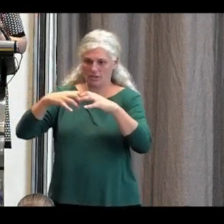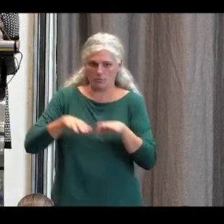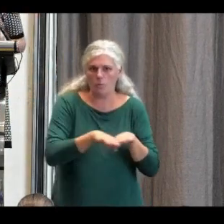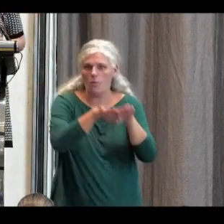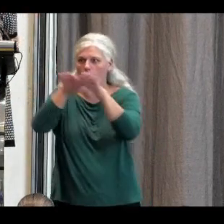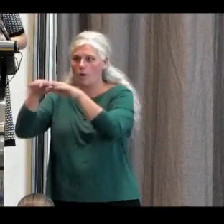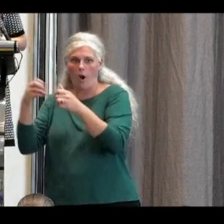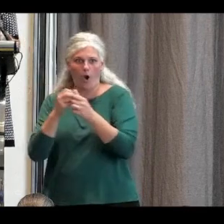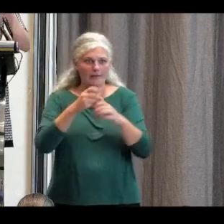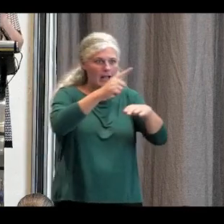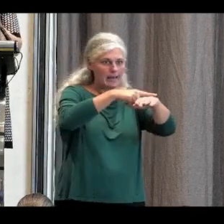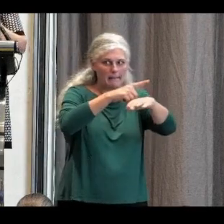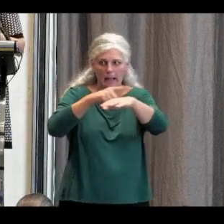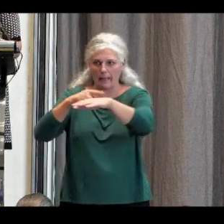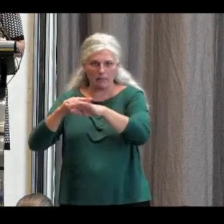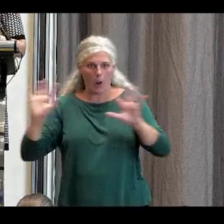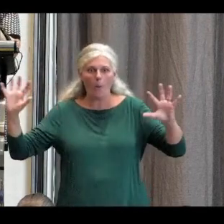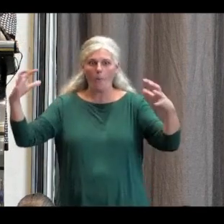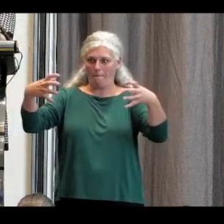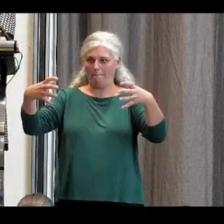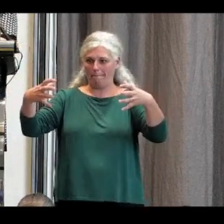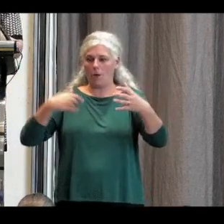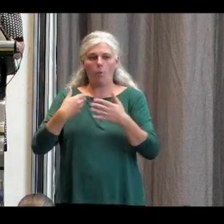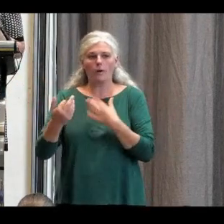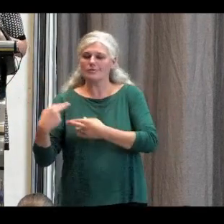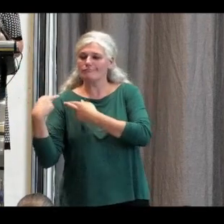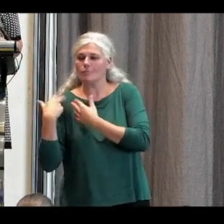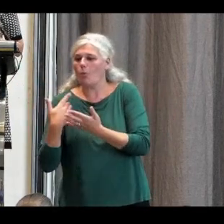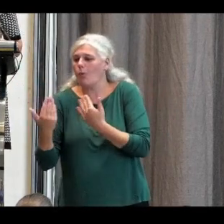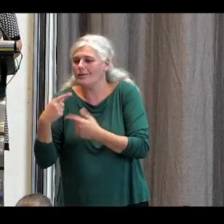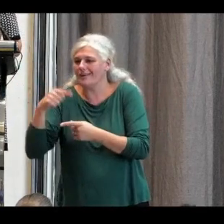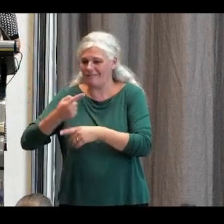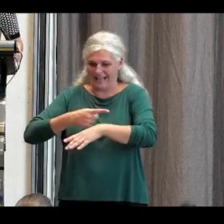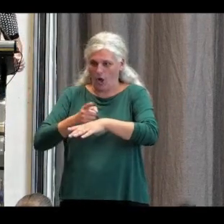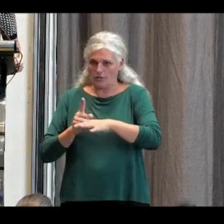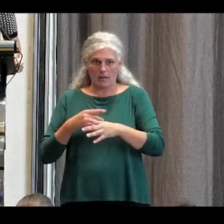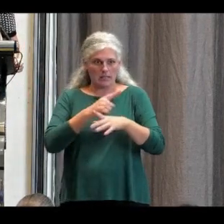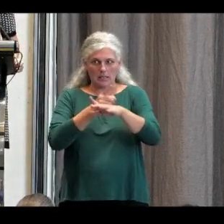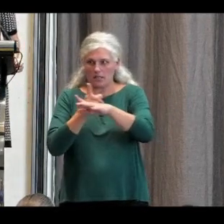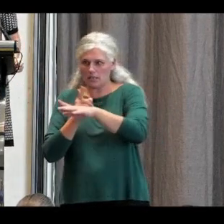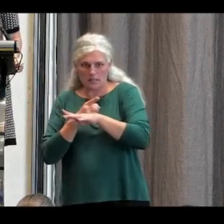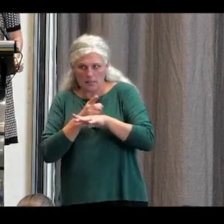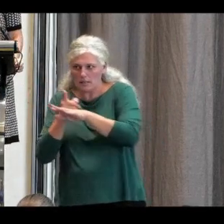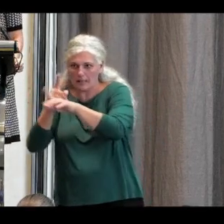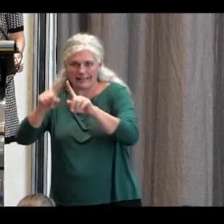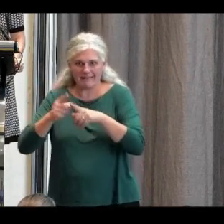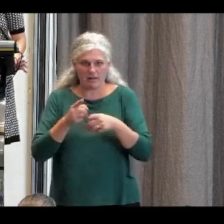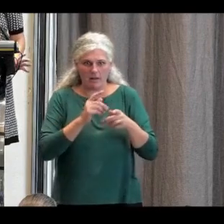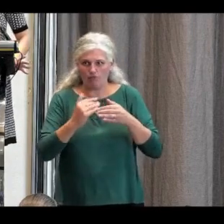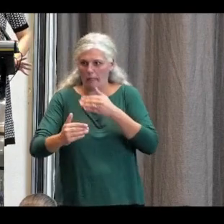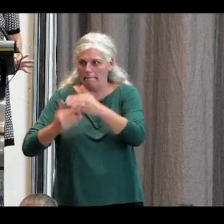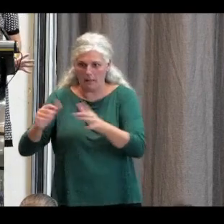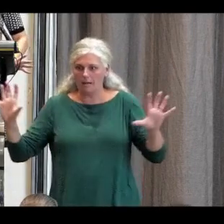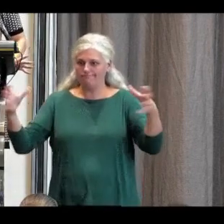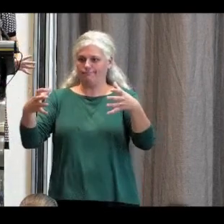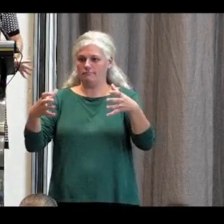other clocks, and we are going to be looking a little bit more what is the role of these clocks in epilepsy. So what does